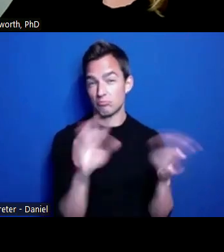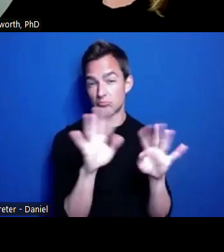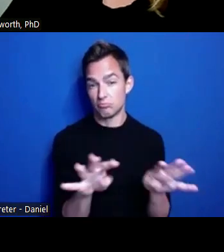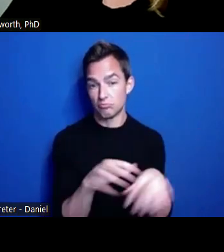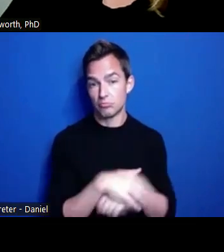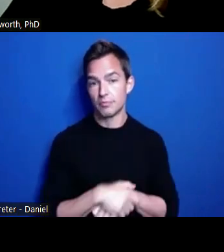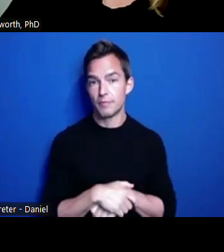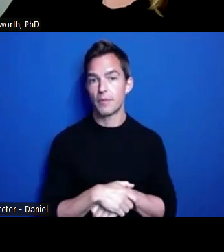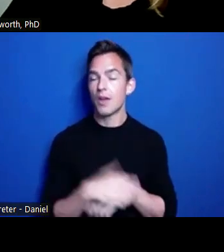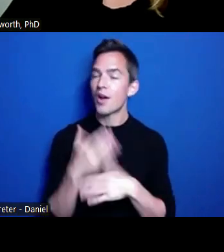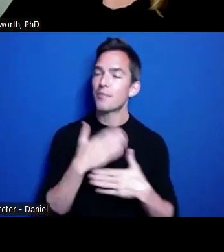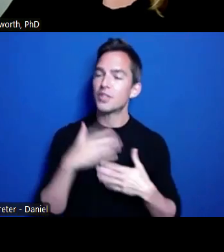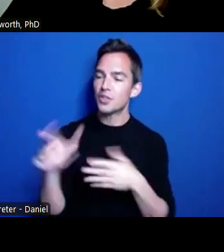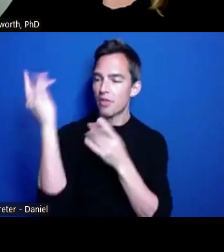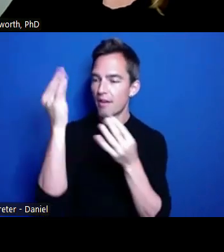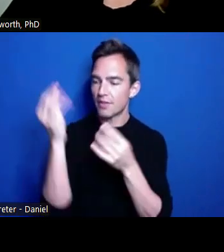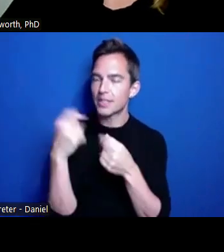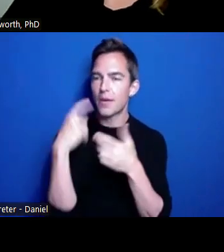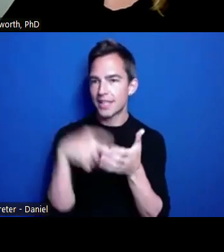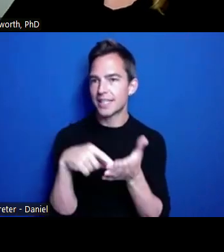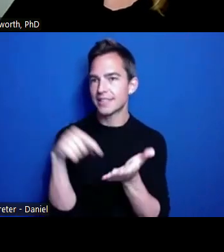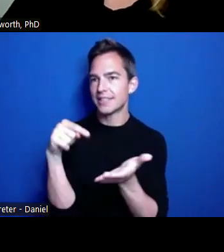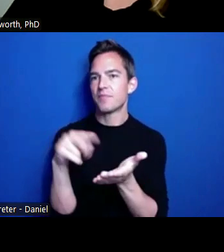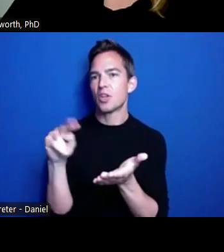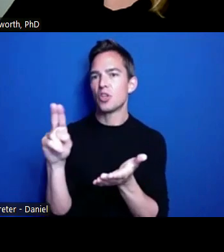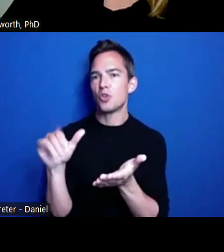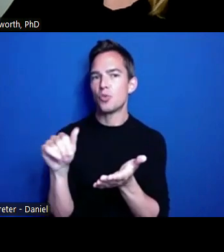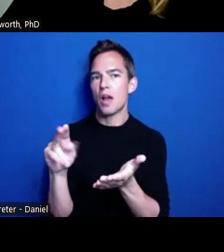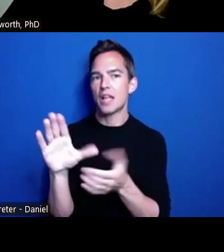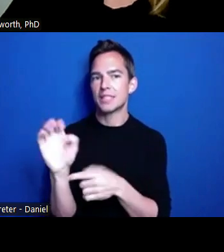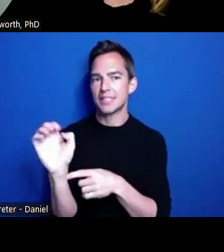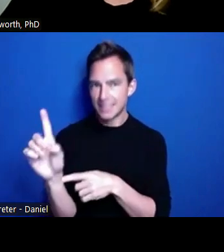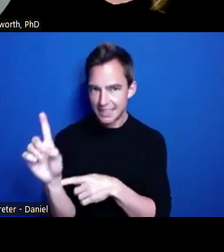appreciate your thoughtfulness on this and recognize that it's a nuanced and complicated issue. So